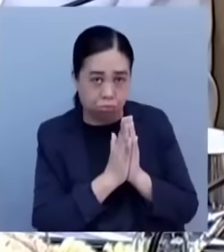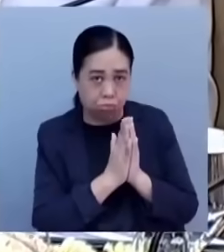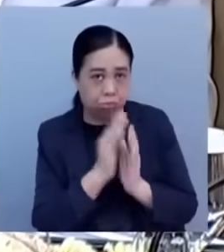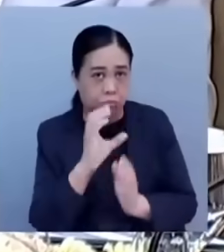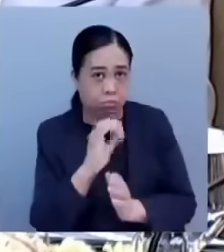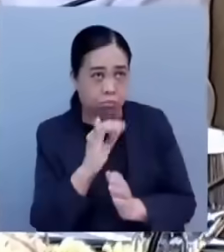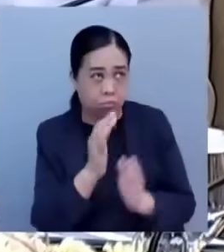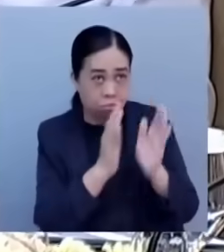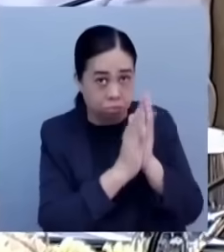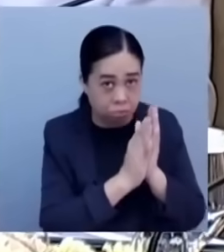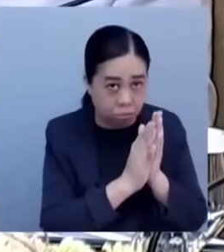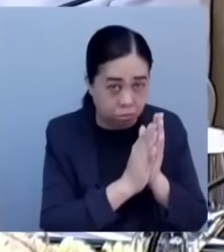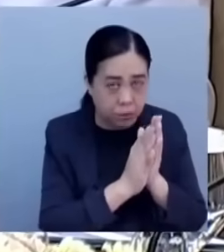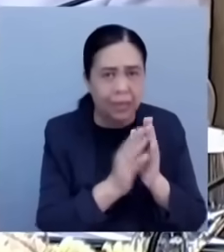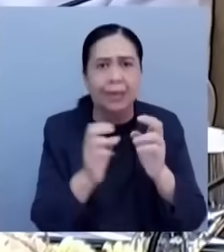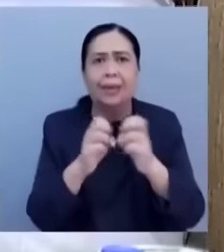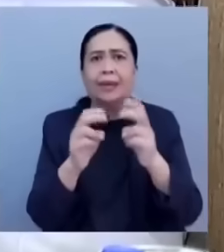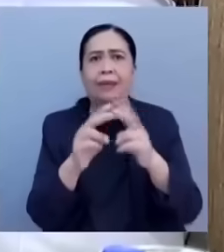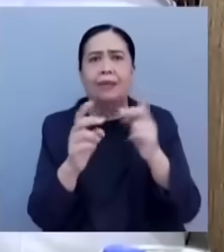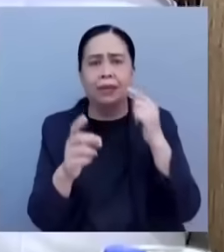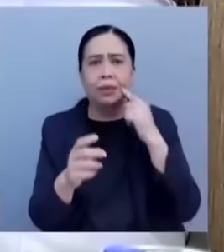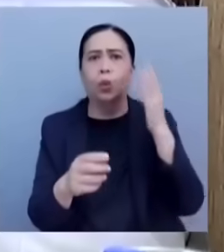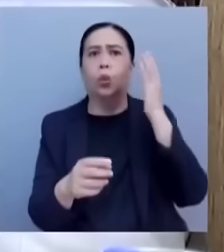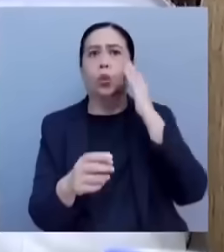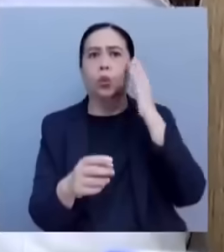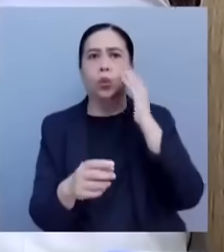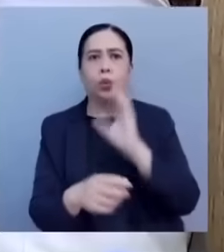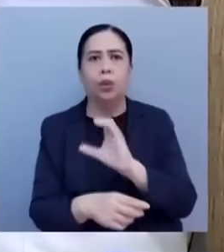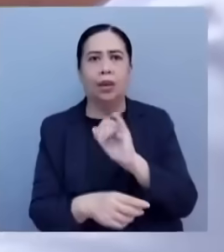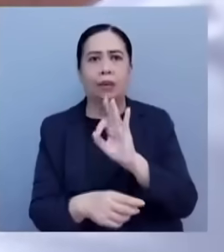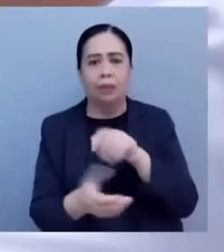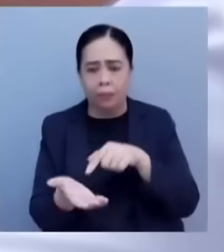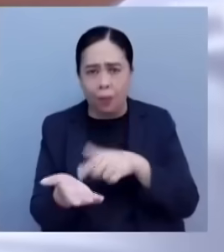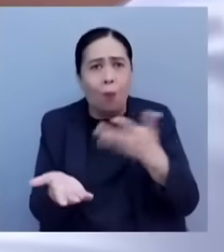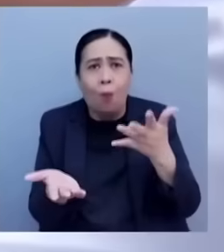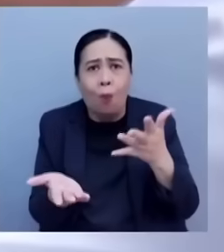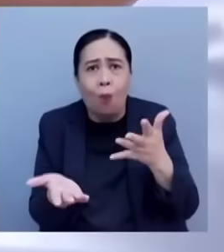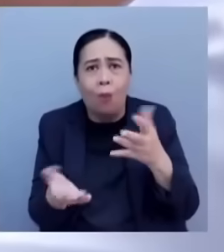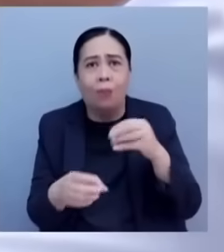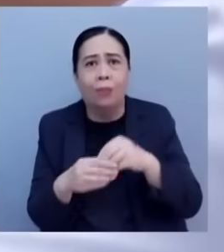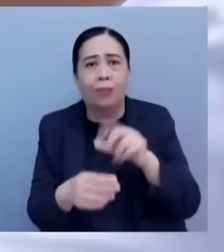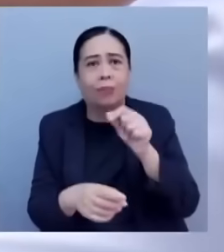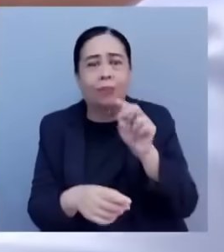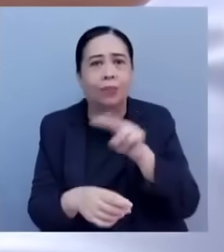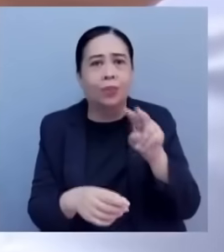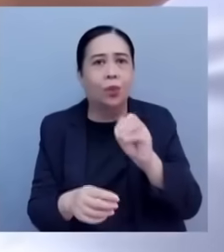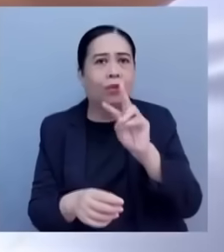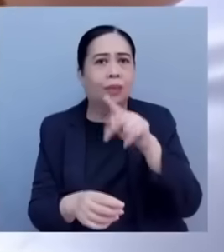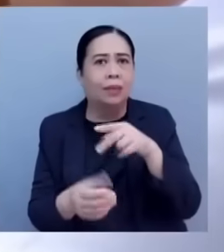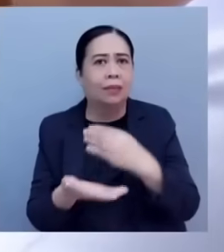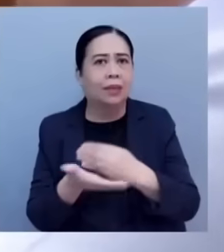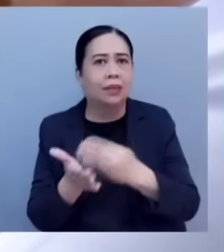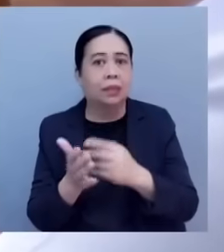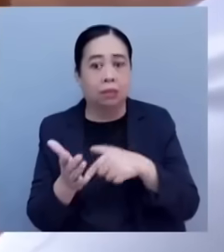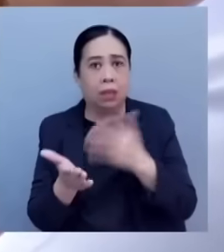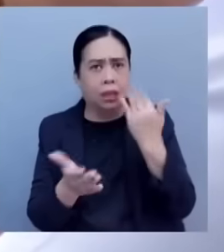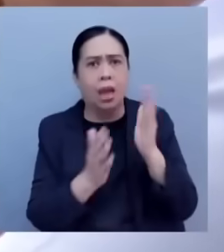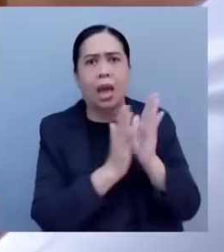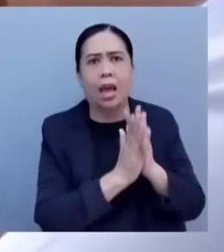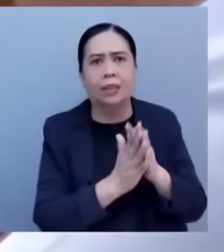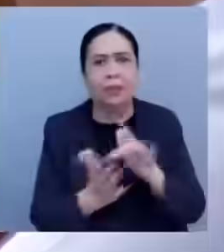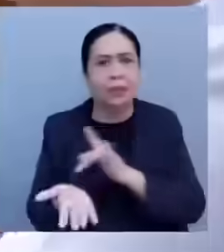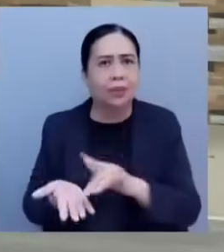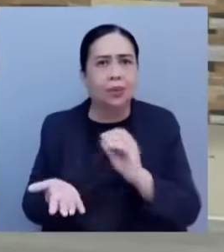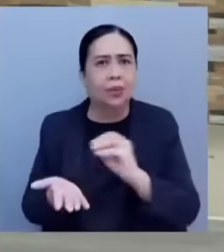funds, even if they clearly knew that confidential funds were not included in the 2022 OVP budget. That itself is already